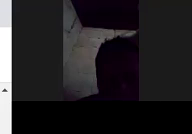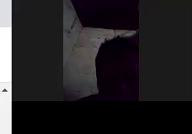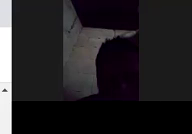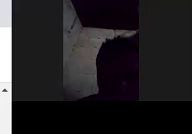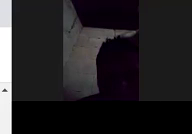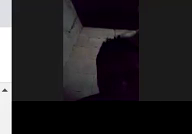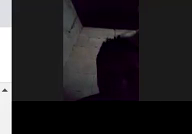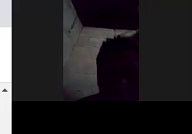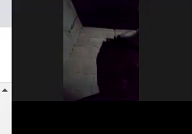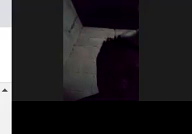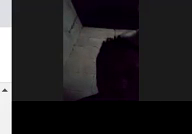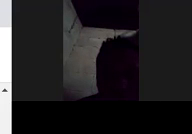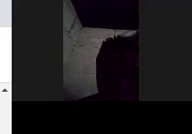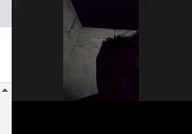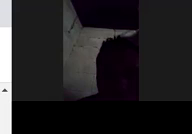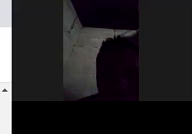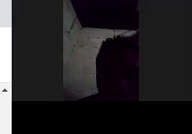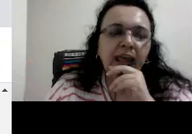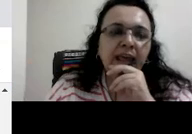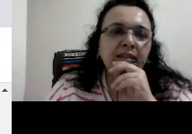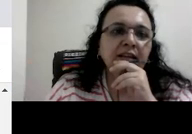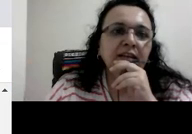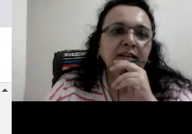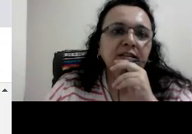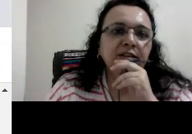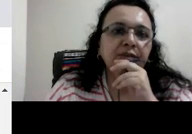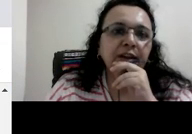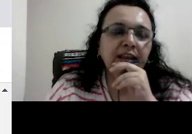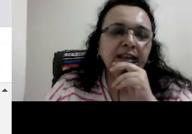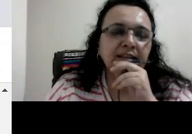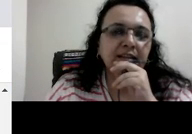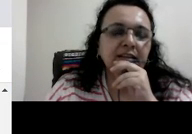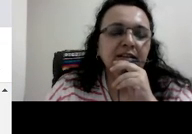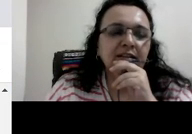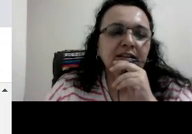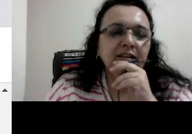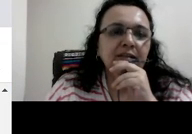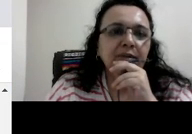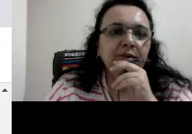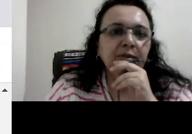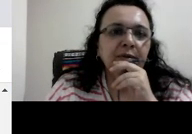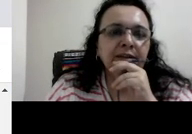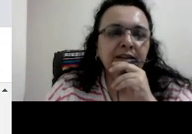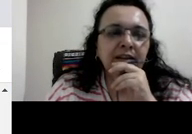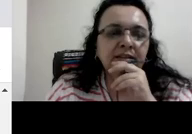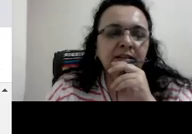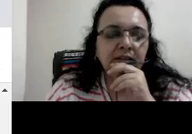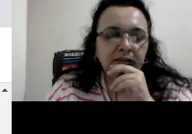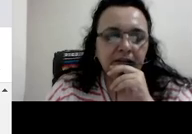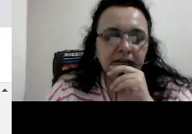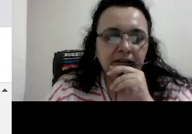Uh-huh. To get around. Sería and. To get around. Si fuera and. Isn't. Pero como es,